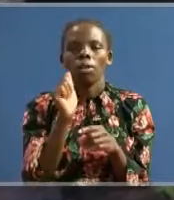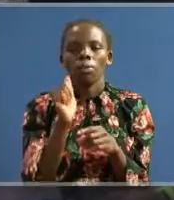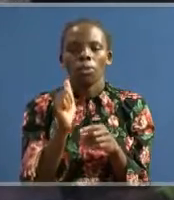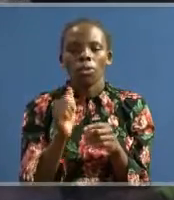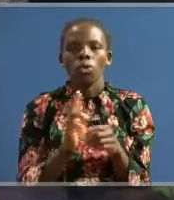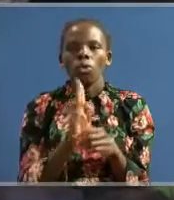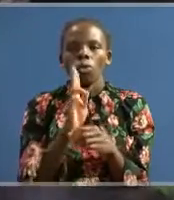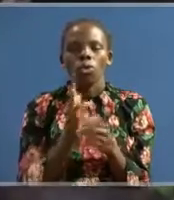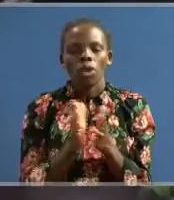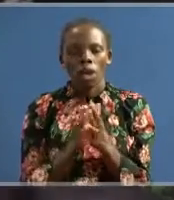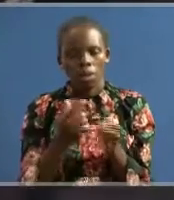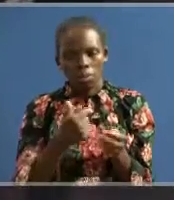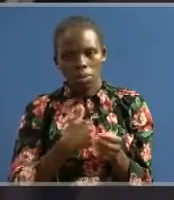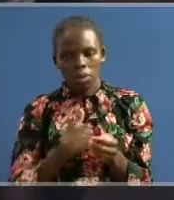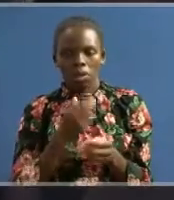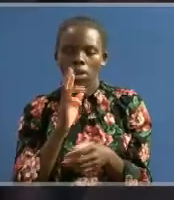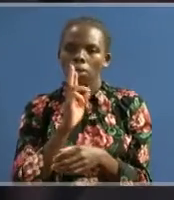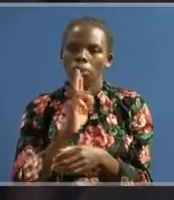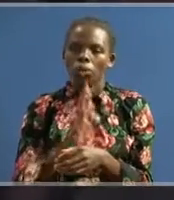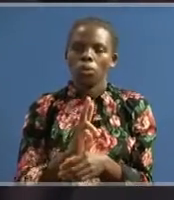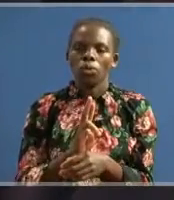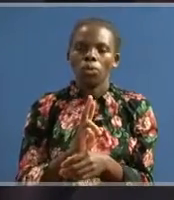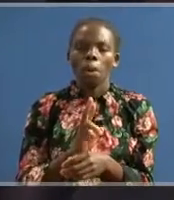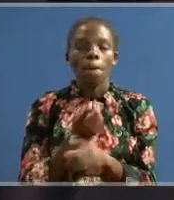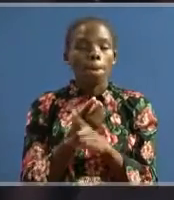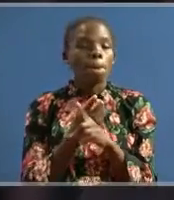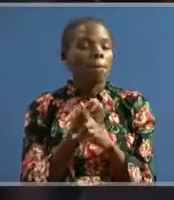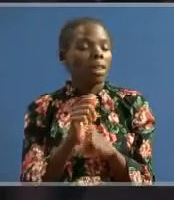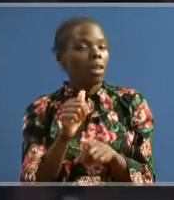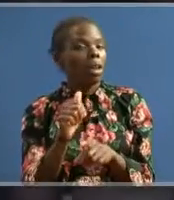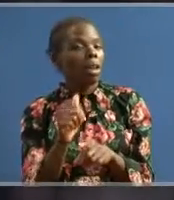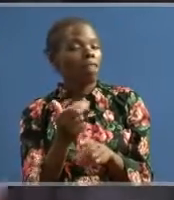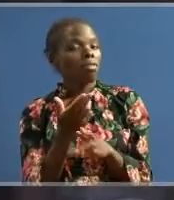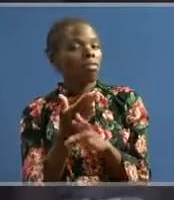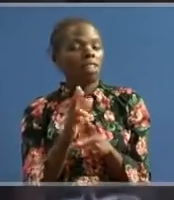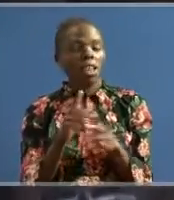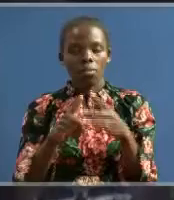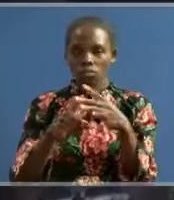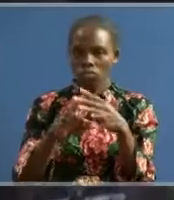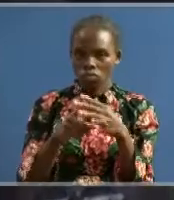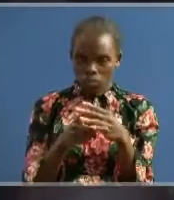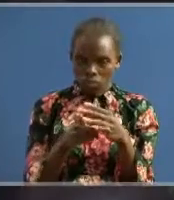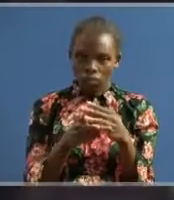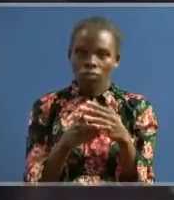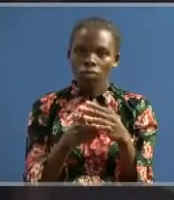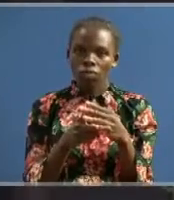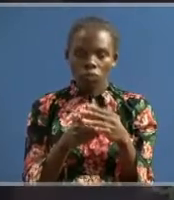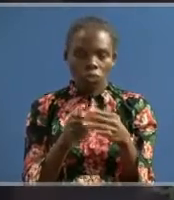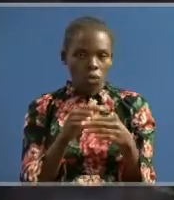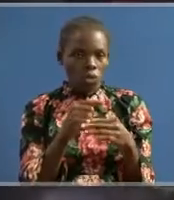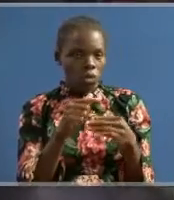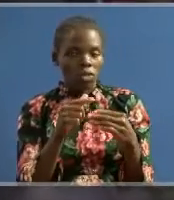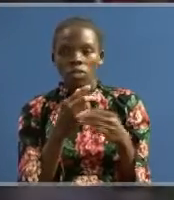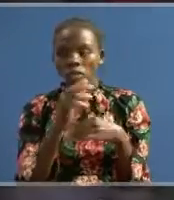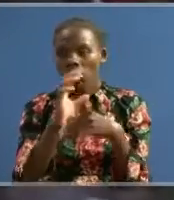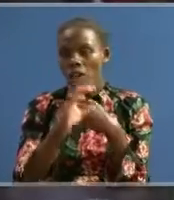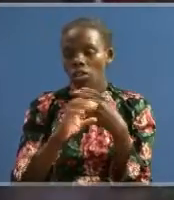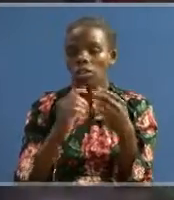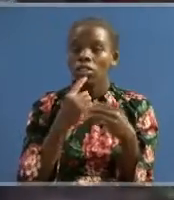na mimi ile report yao. Lakini wale wengine tayari wameanza kuzunguka nchi